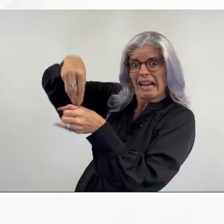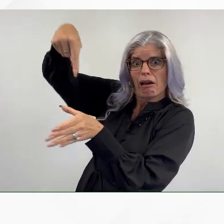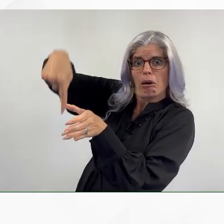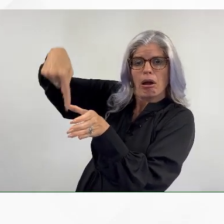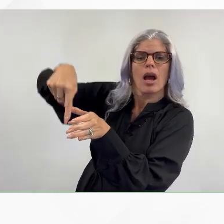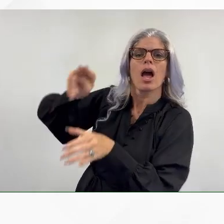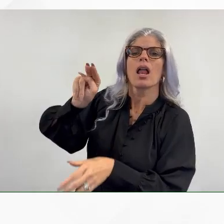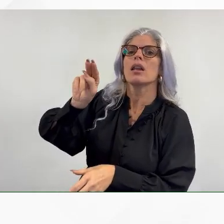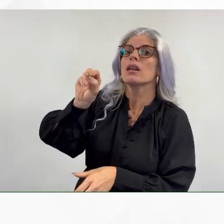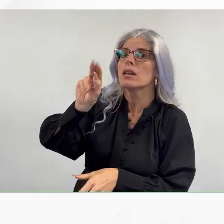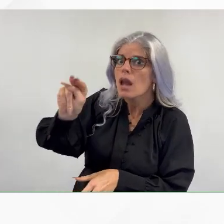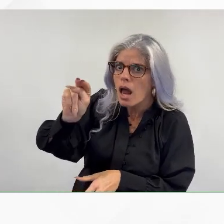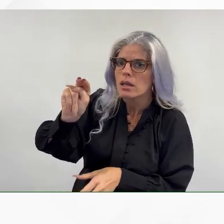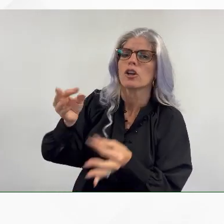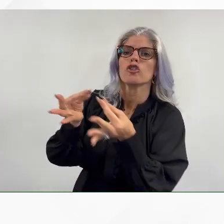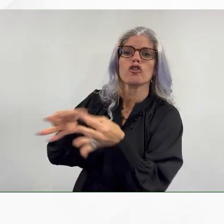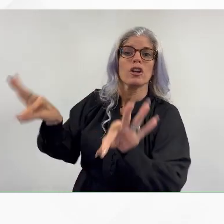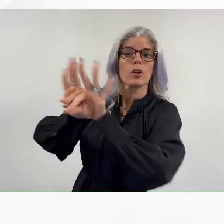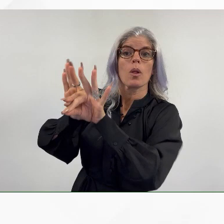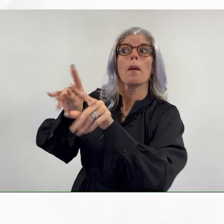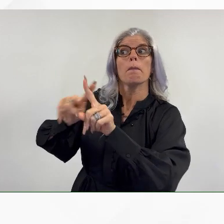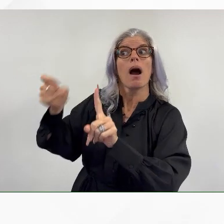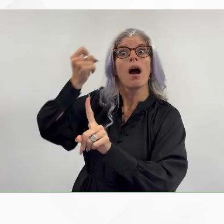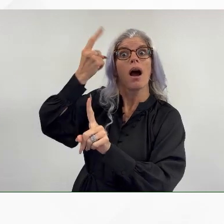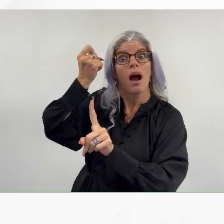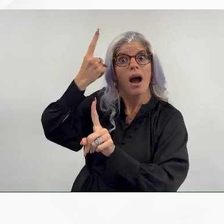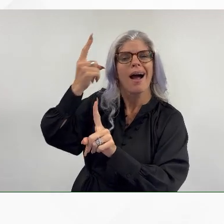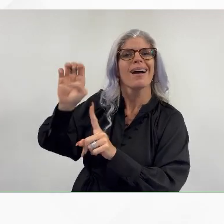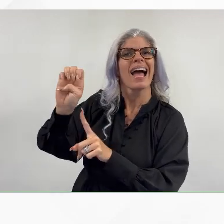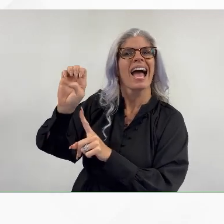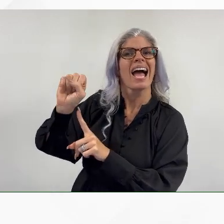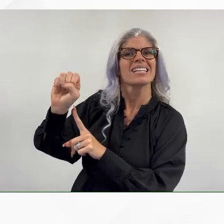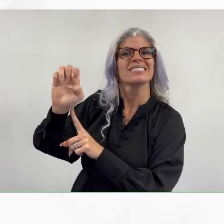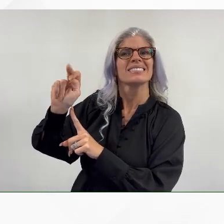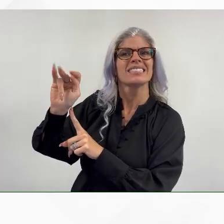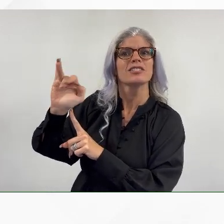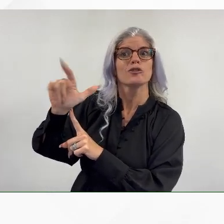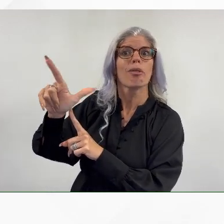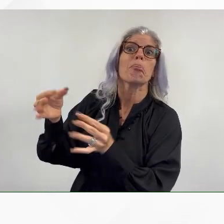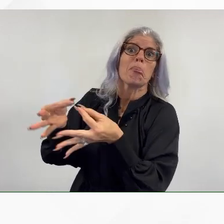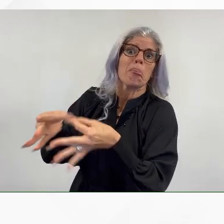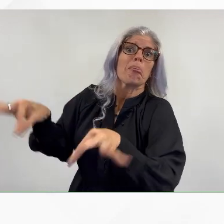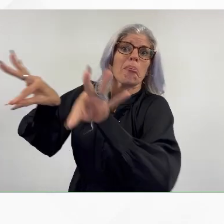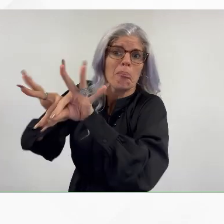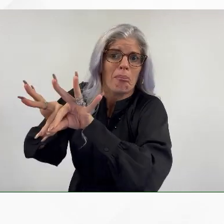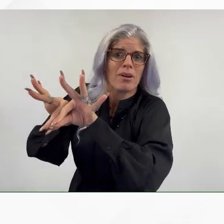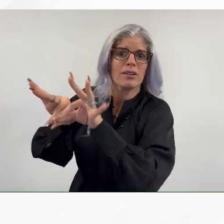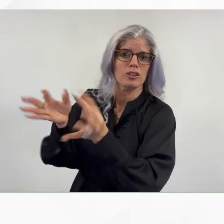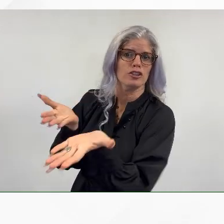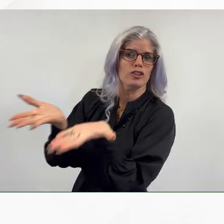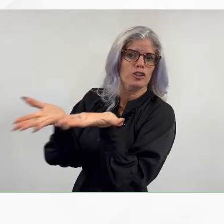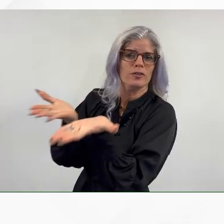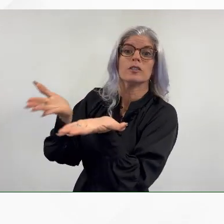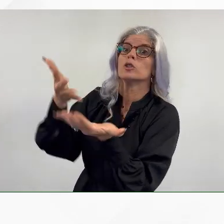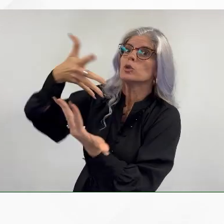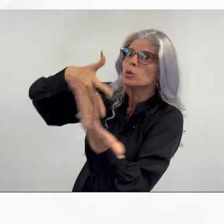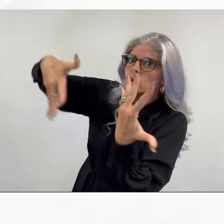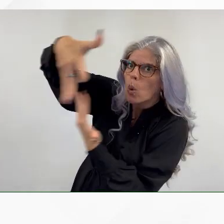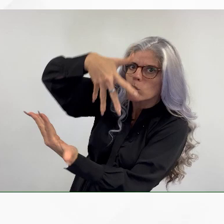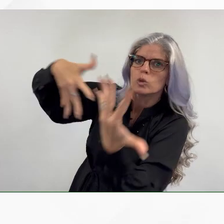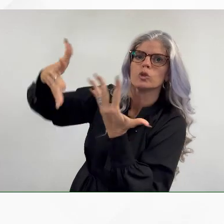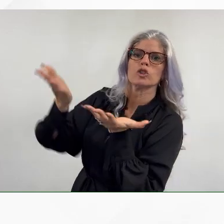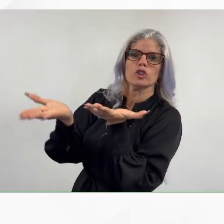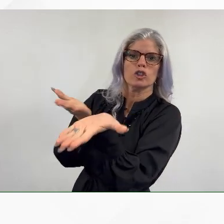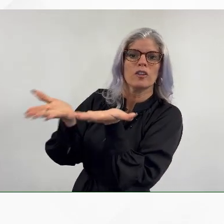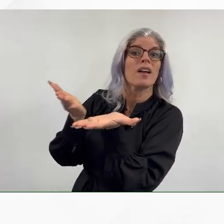A critical facility is one that provides eligible critical services such as education, utilities,